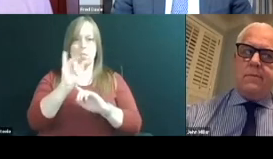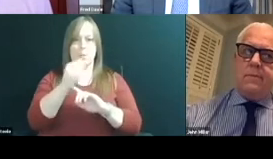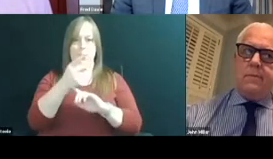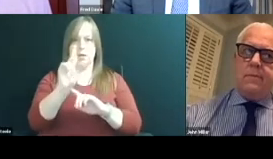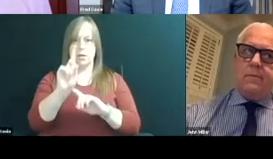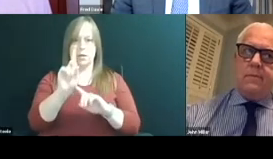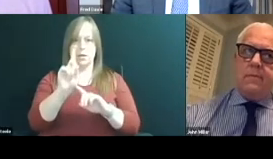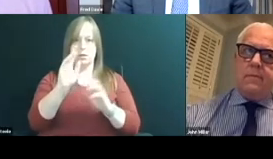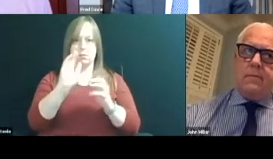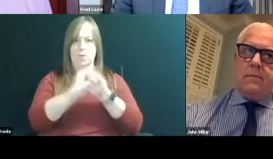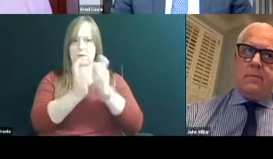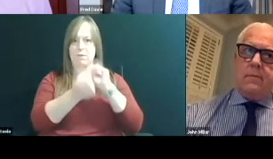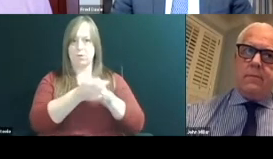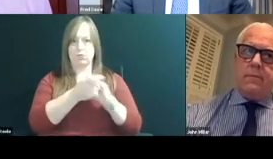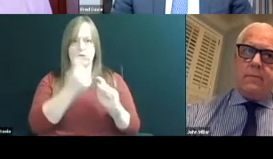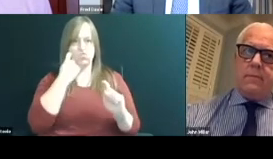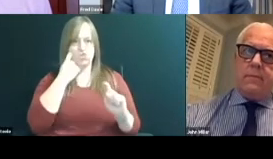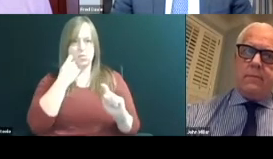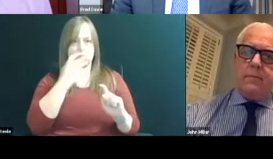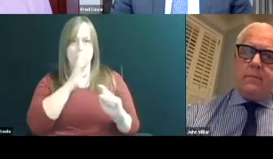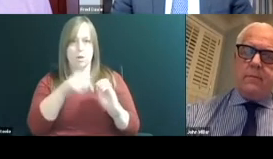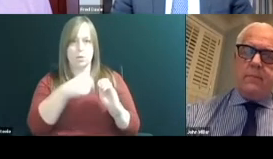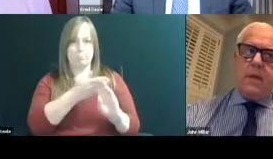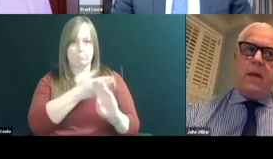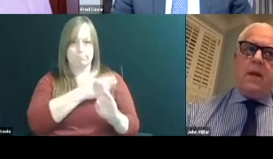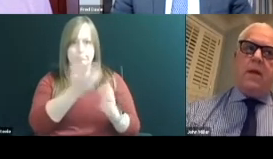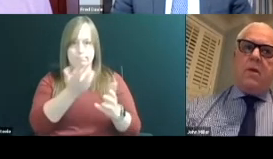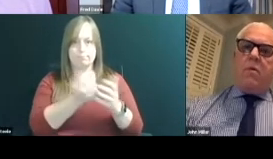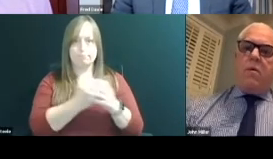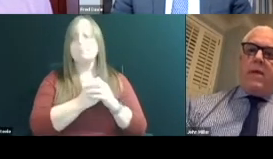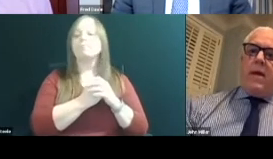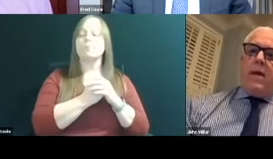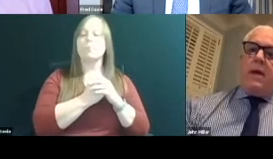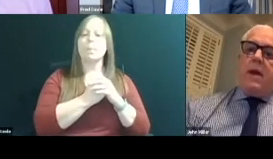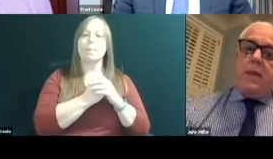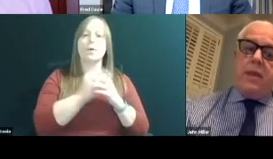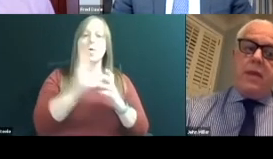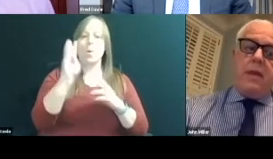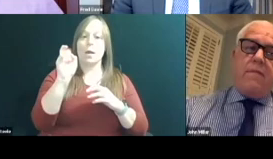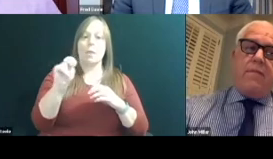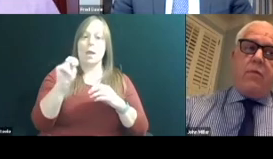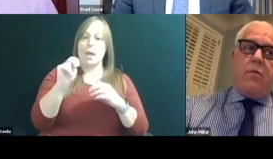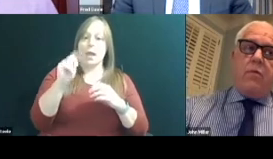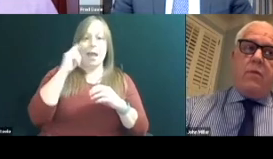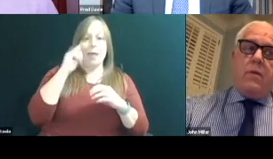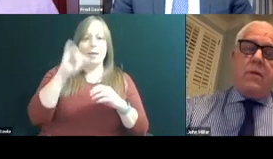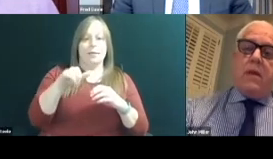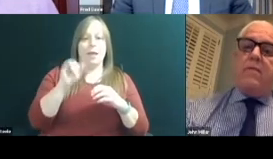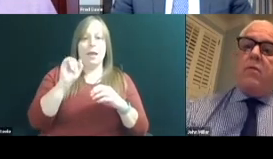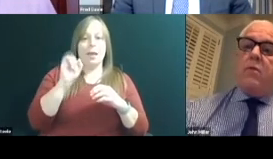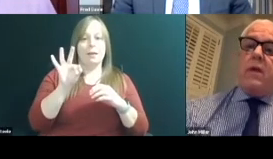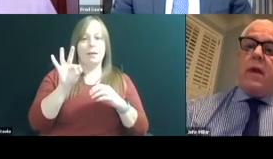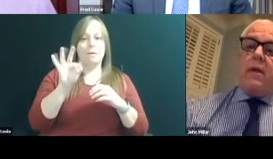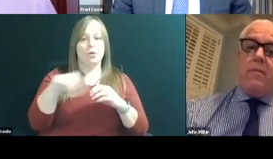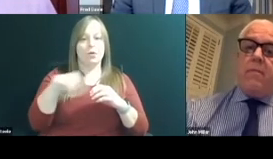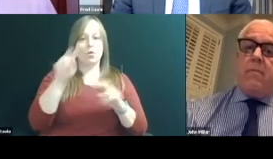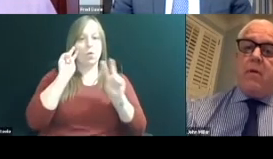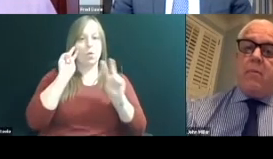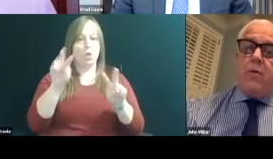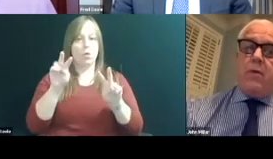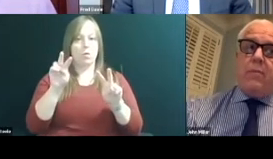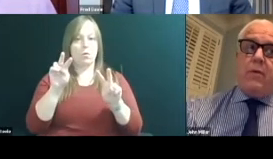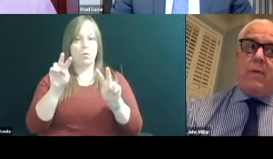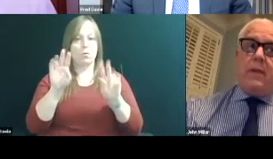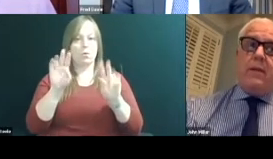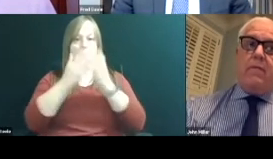in that evolution that Councilmember Adams just talked about? Well, Ben, I think if you look at it from